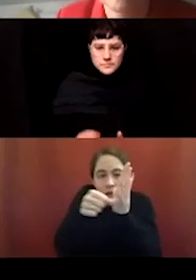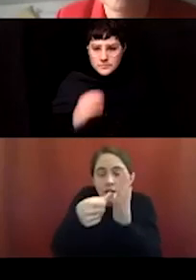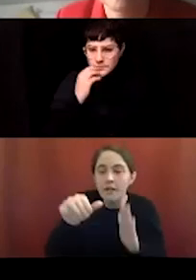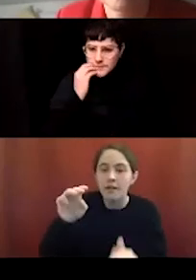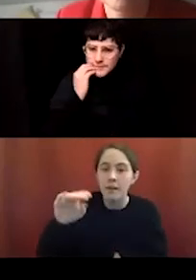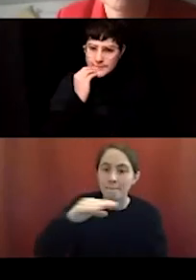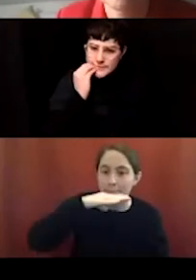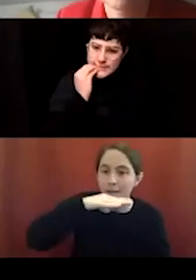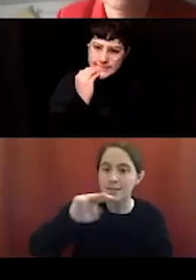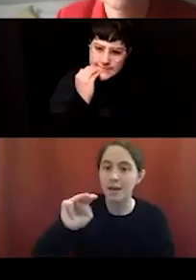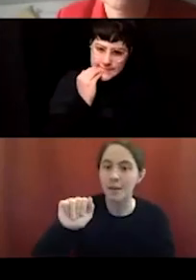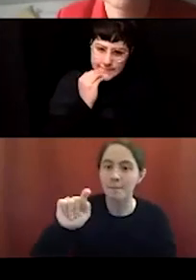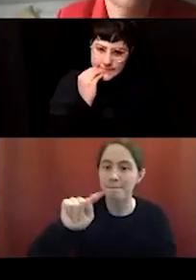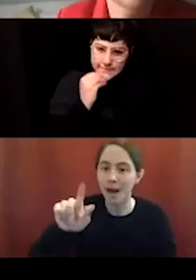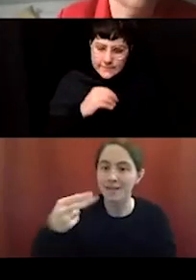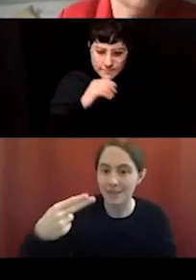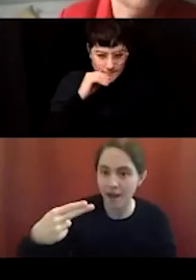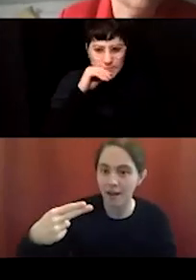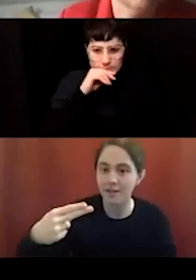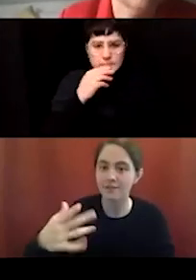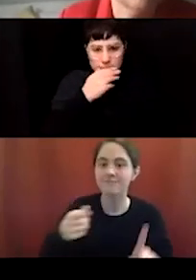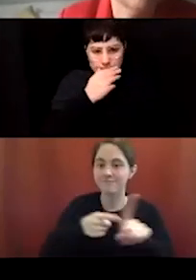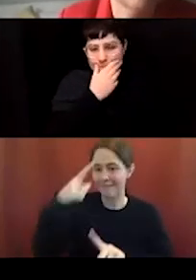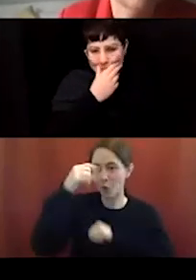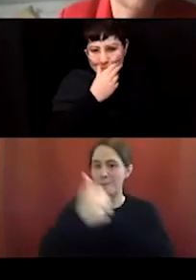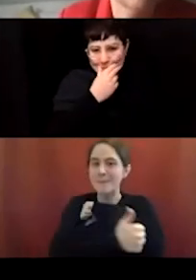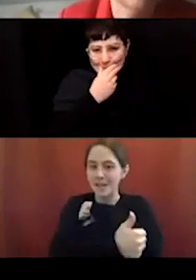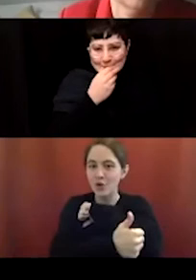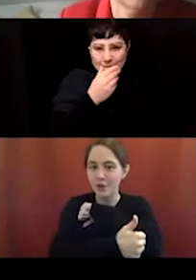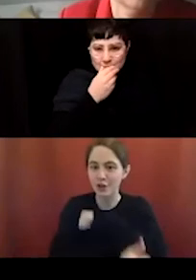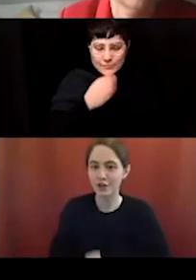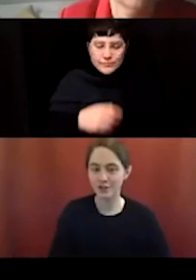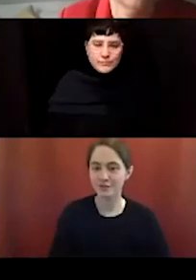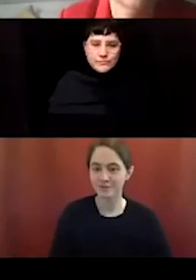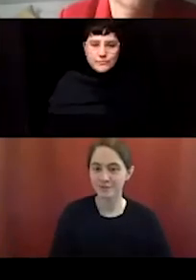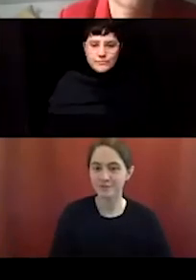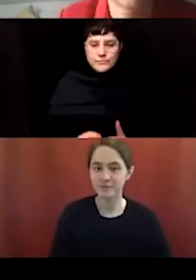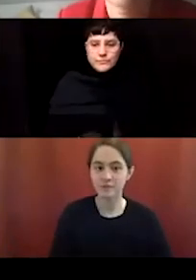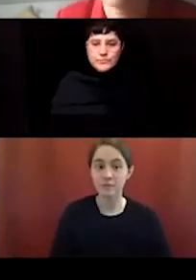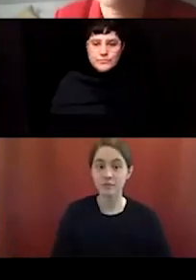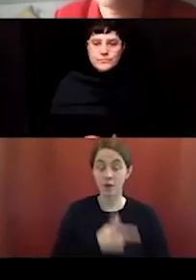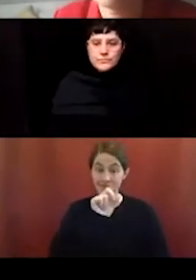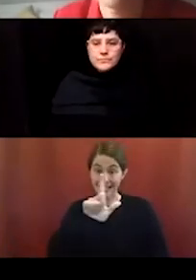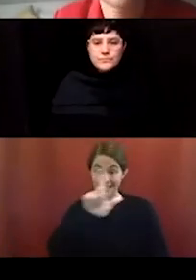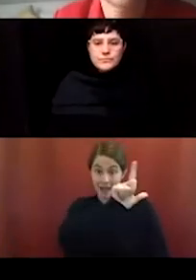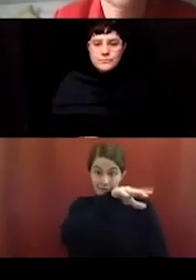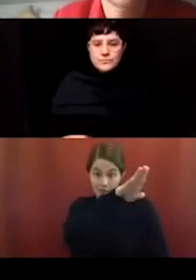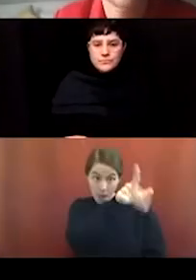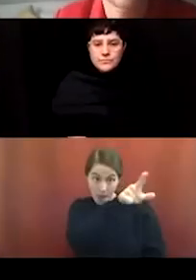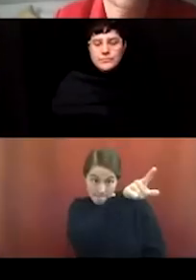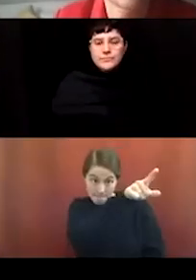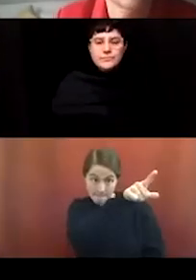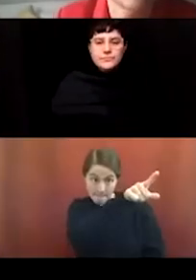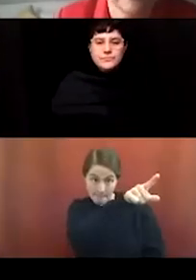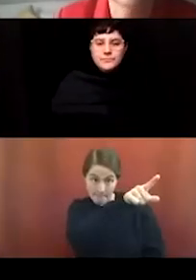which is used for Passover. On the left top is